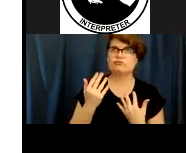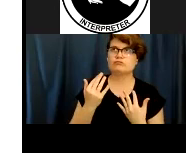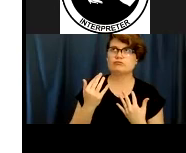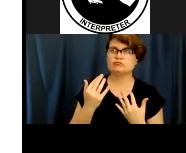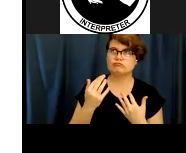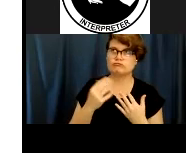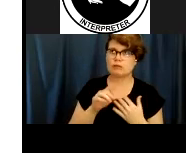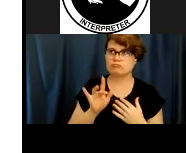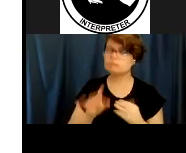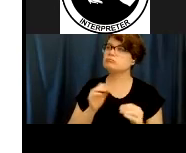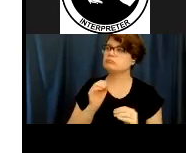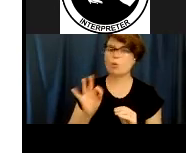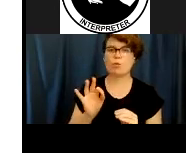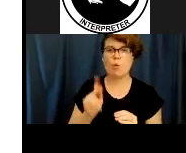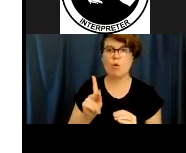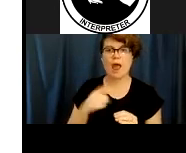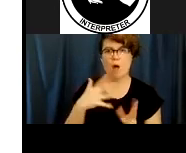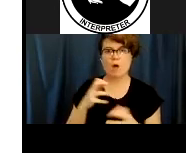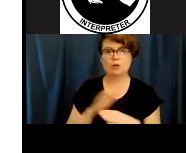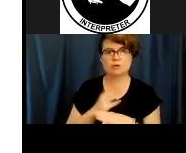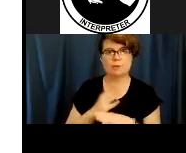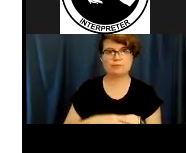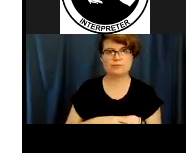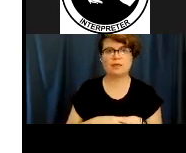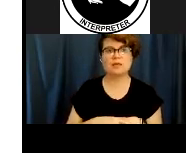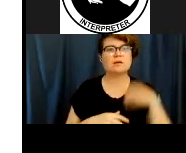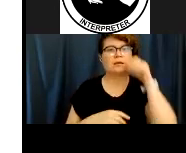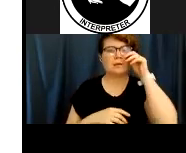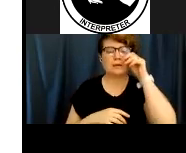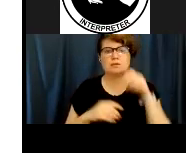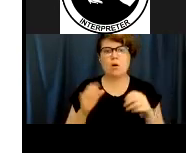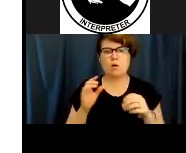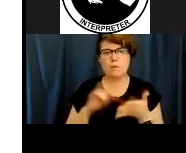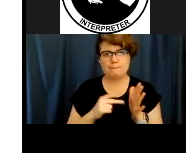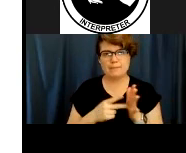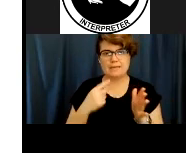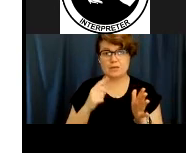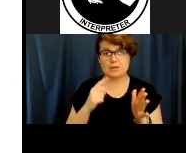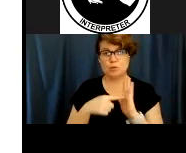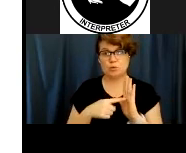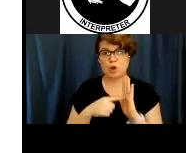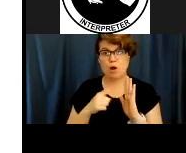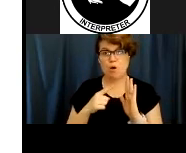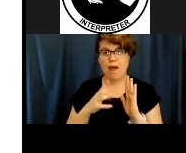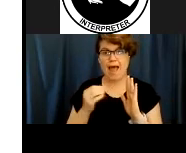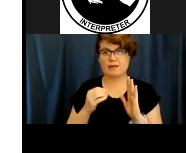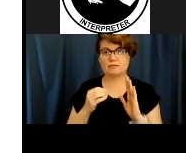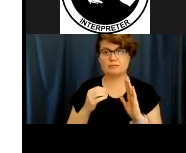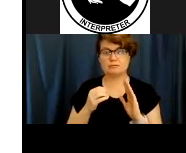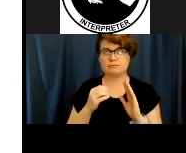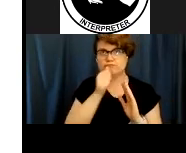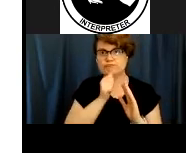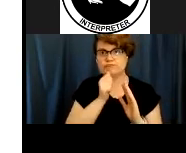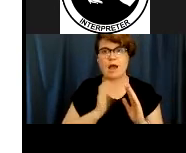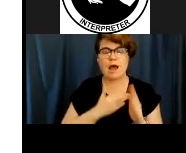patient for that response while continuing to provide our full attention. I think this has been a lesson in patience really